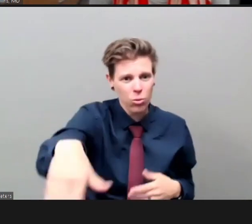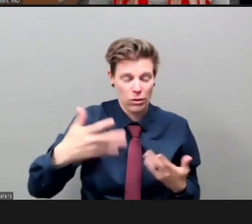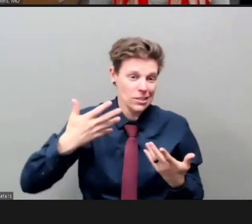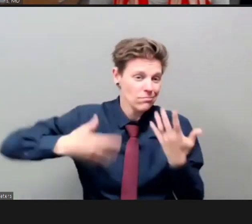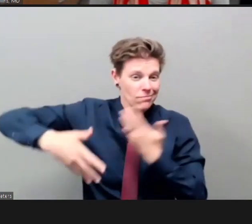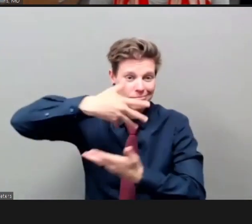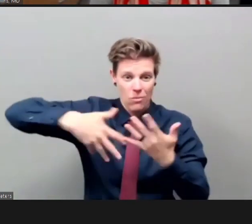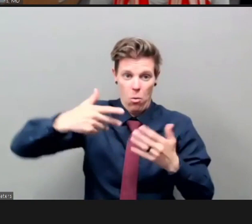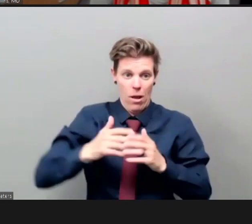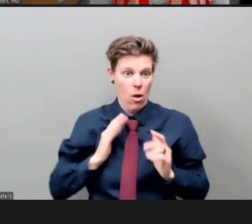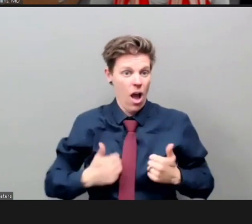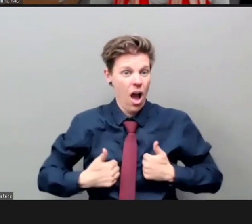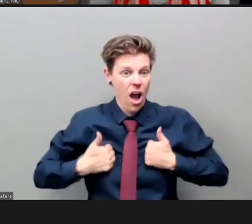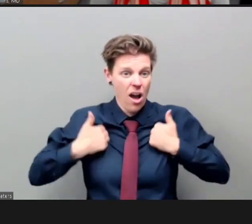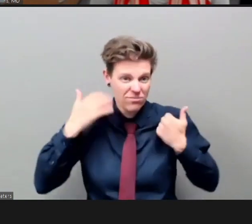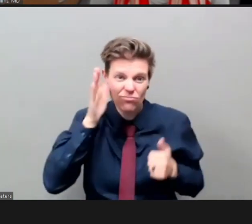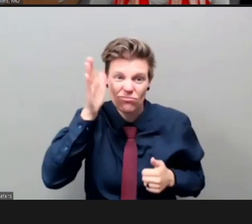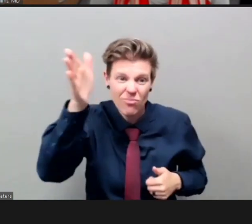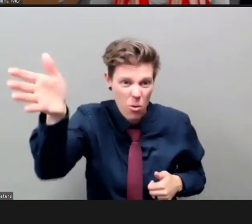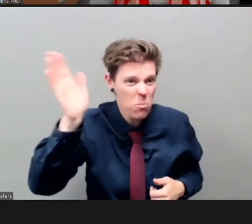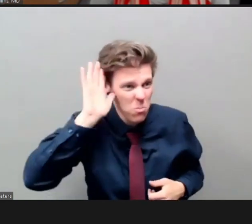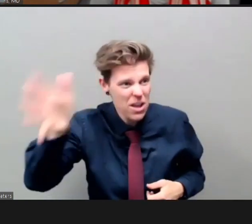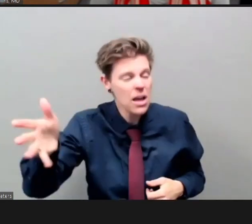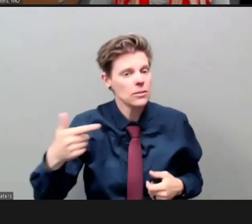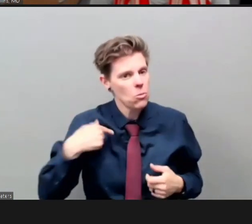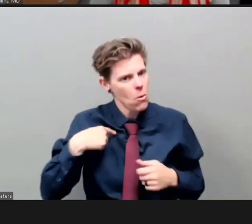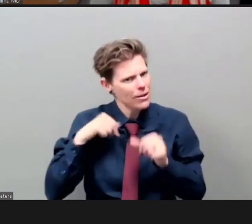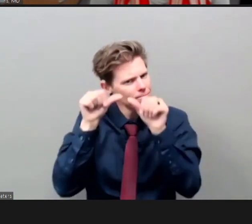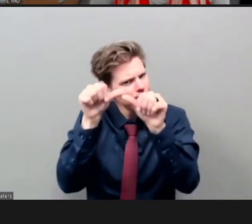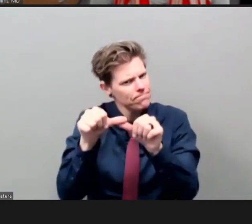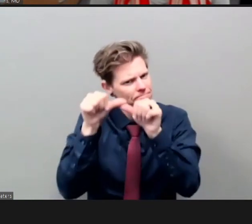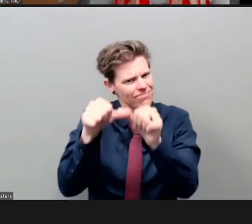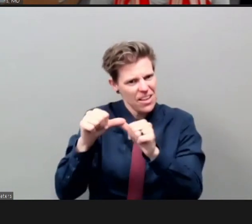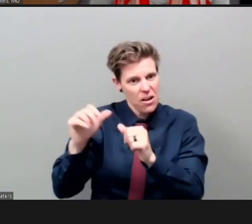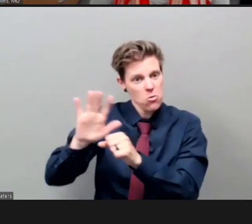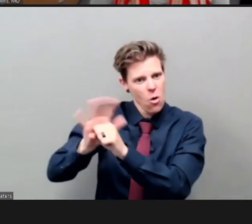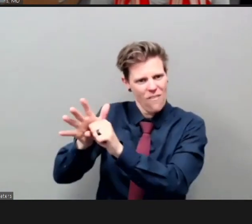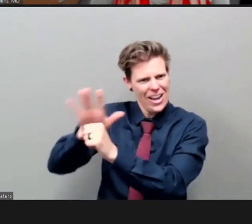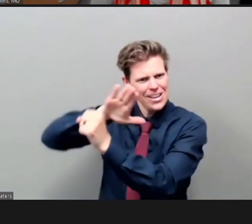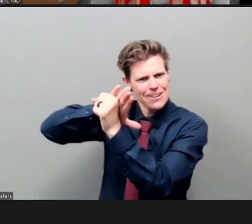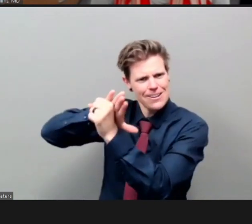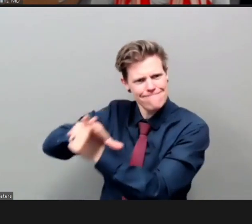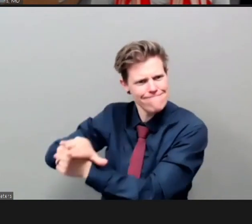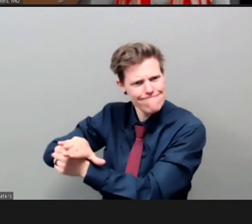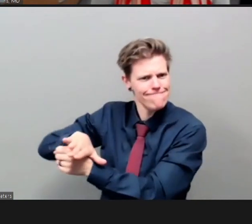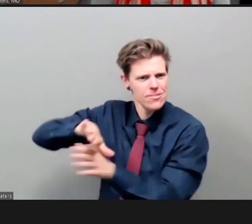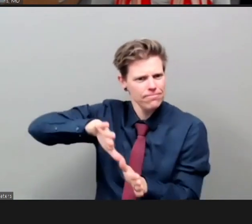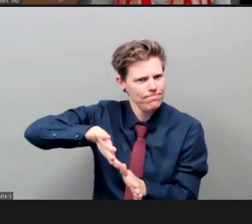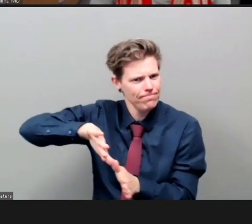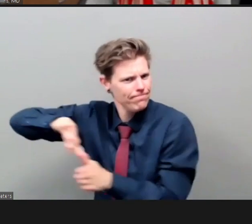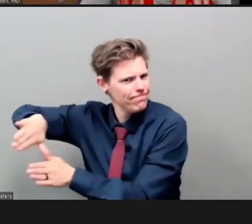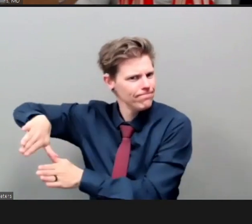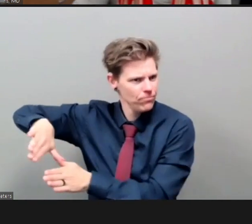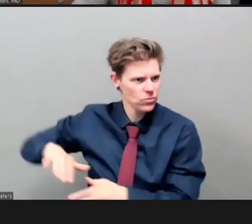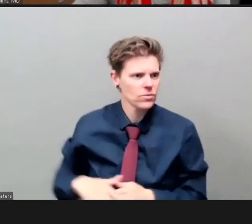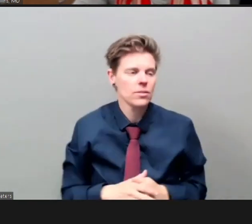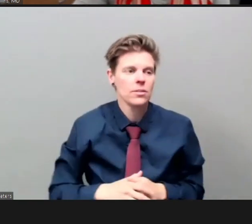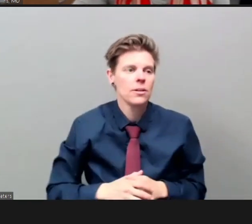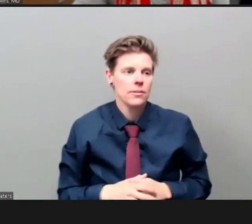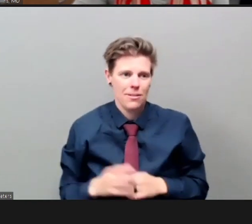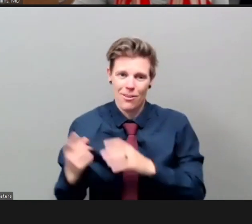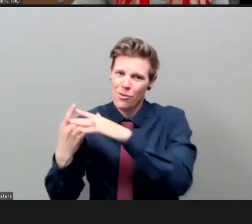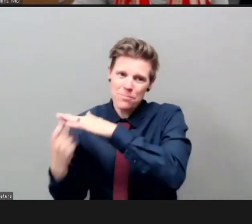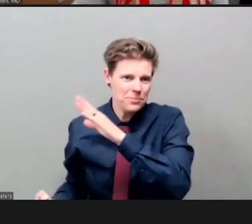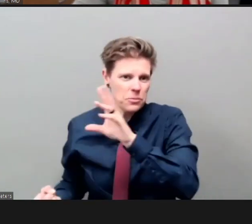conquering and beating it back. That's the key to our success. But you are correct that there are some nuances in schools that will require